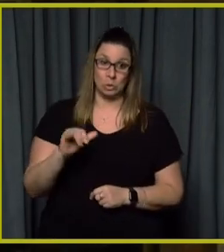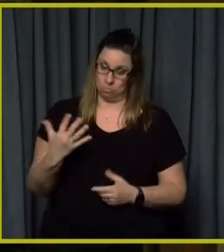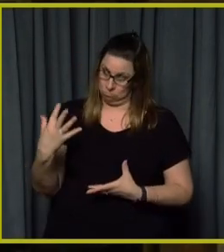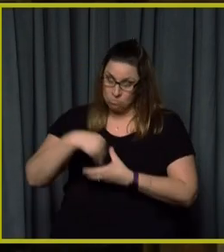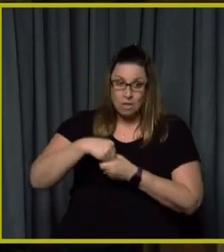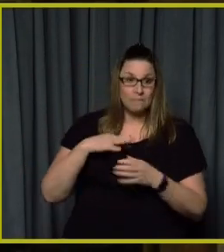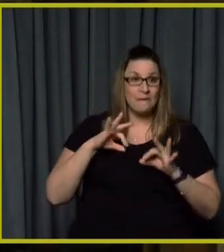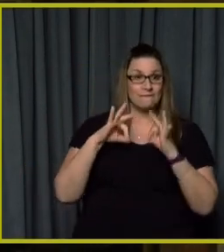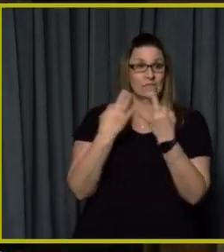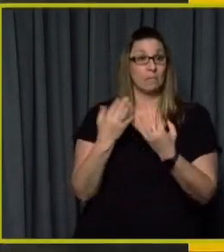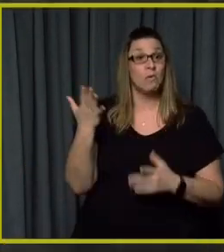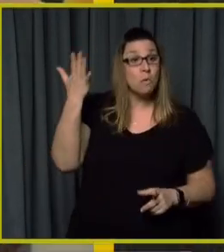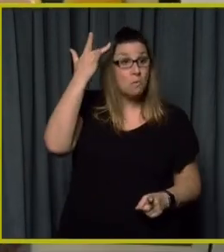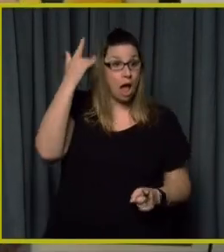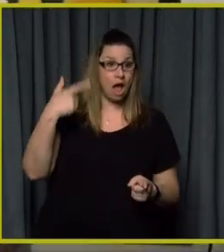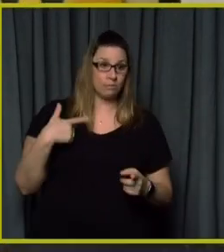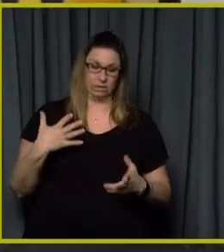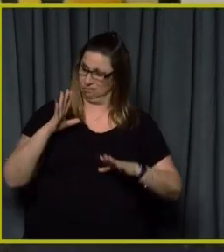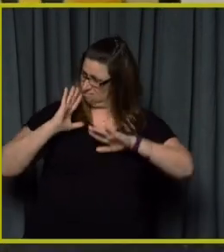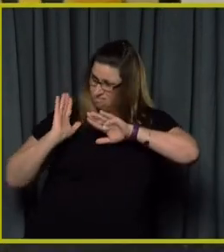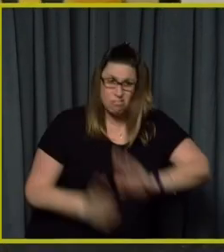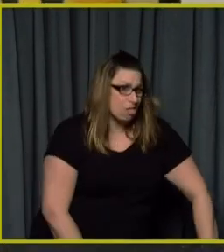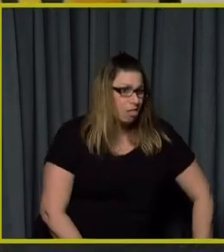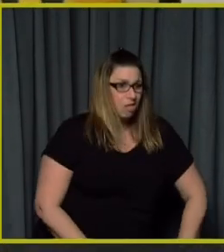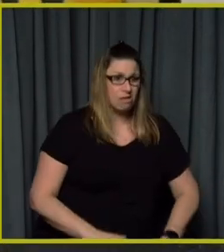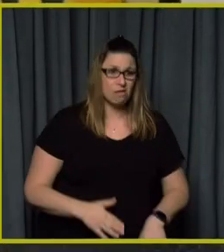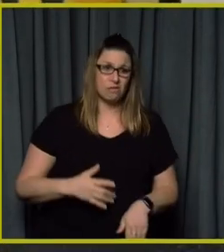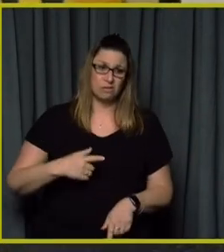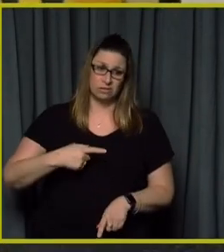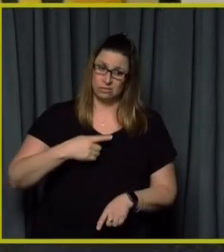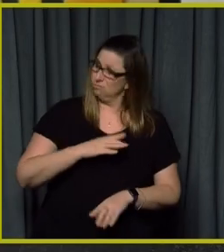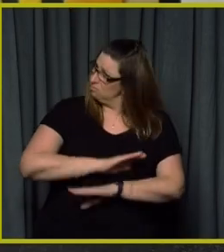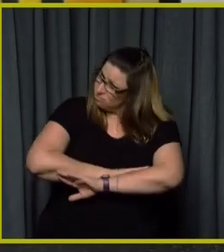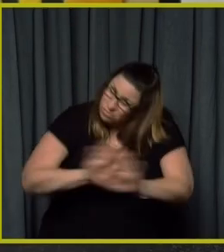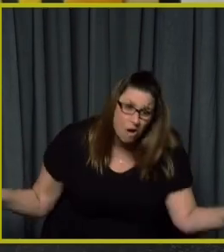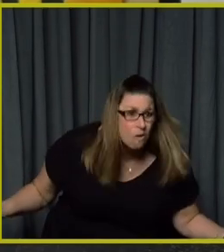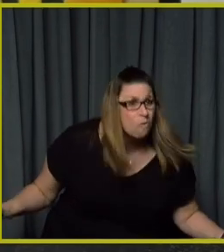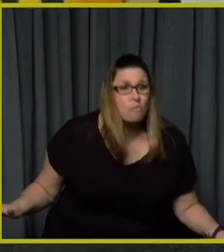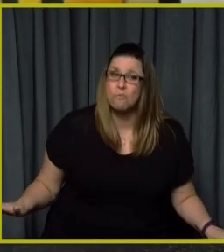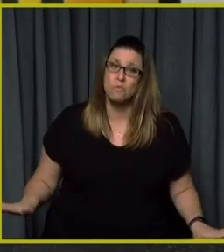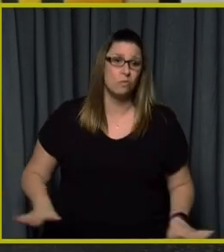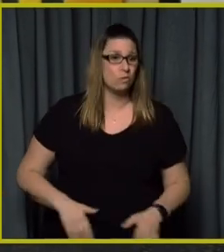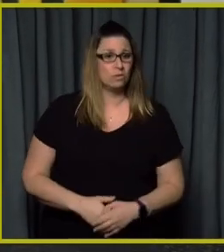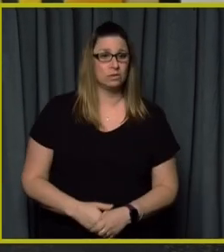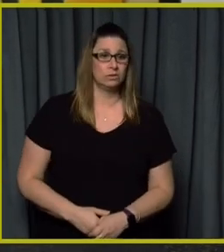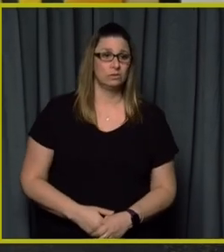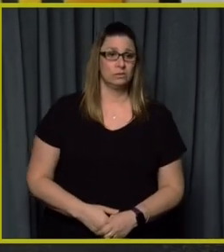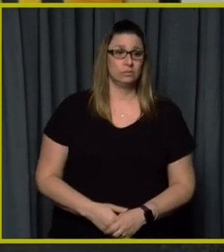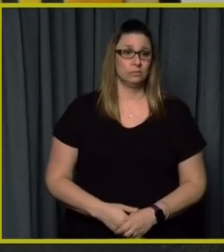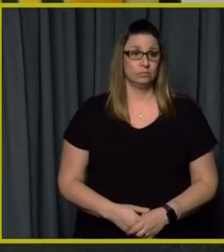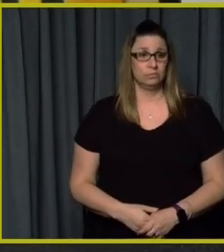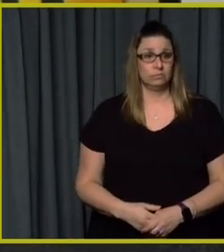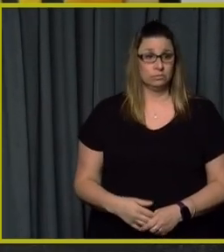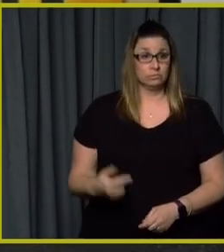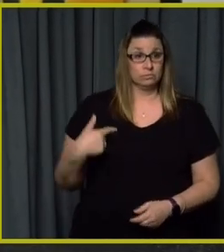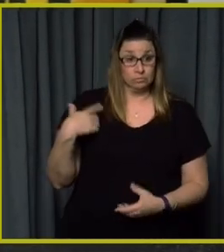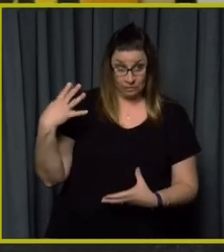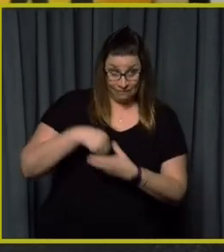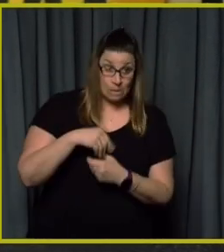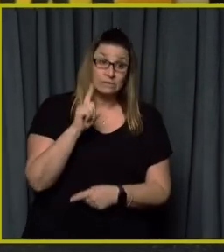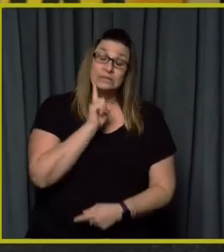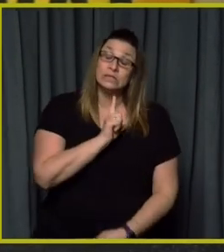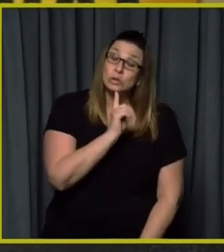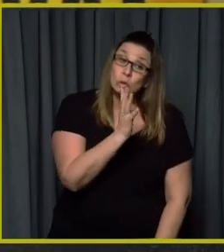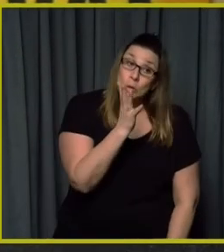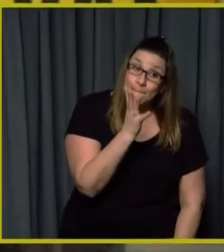left behind. I myself am a worker for IHSS. I'm a care provider. I'm a single mom. I just barely got